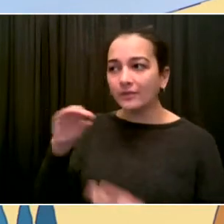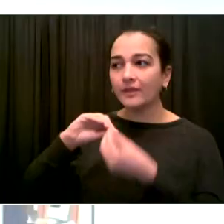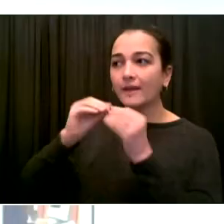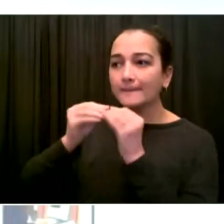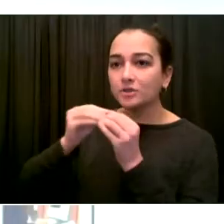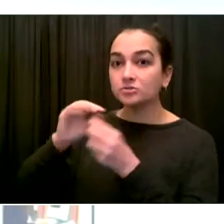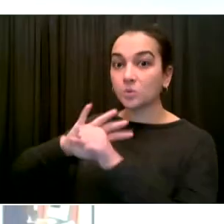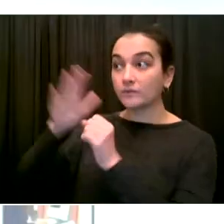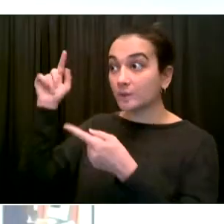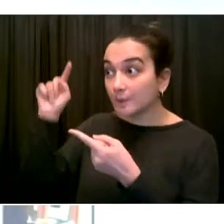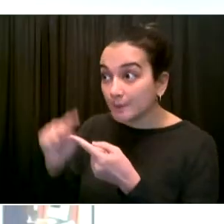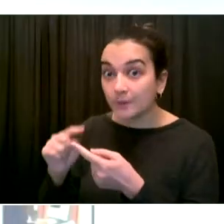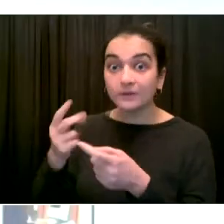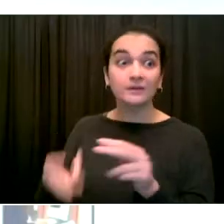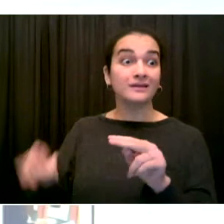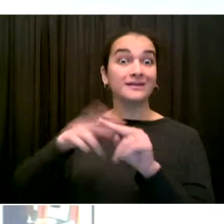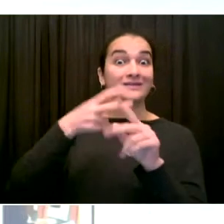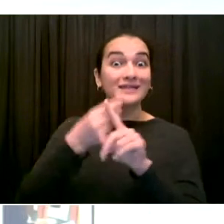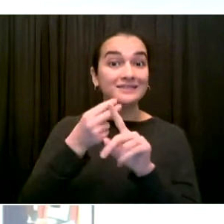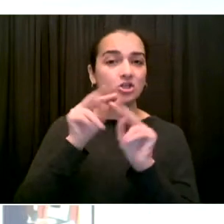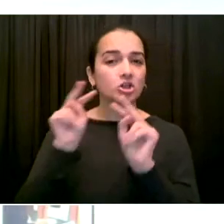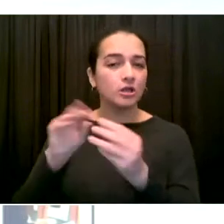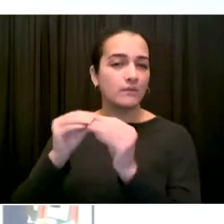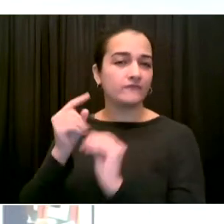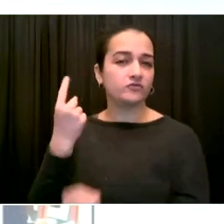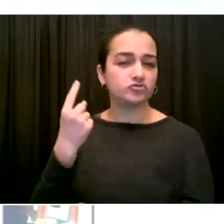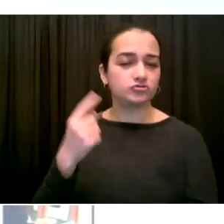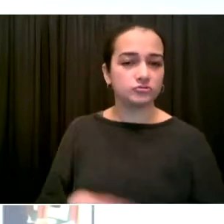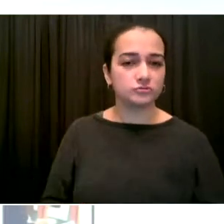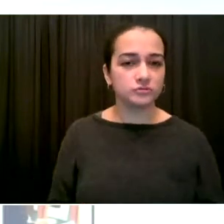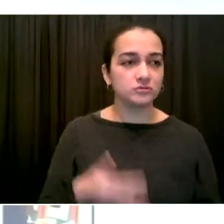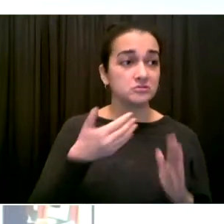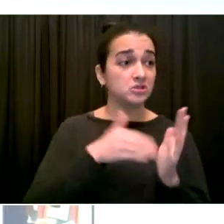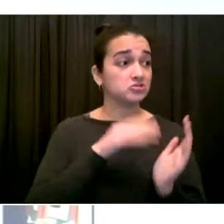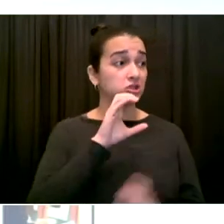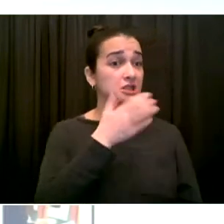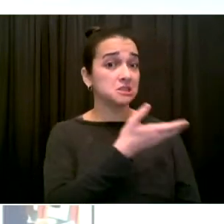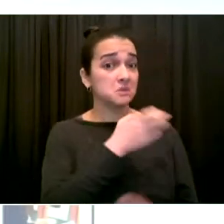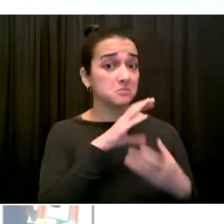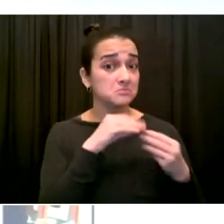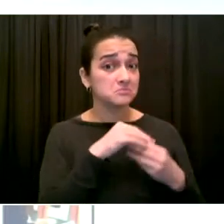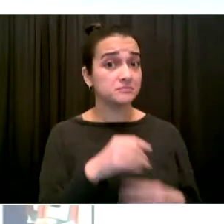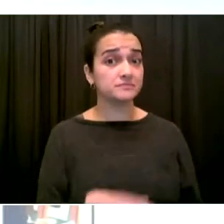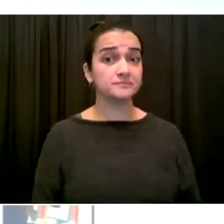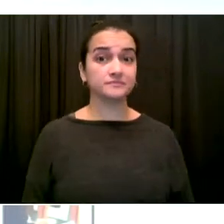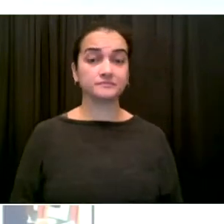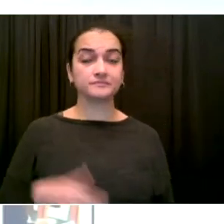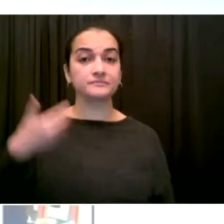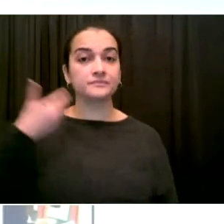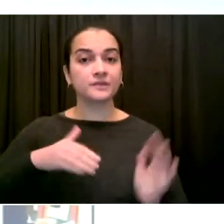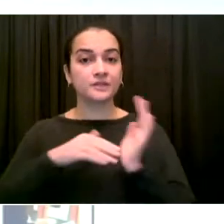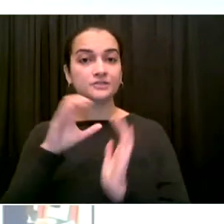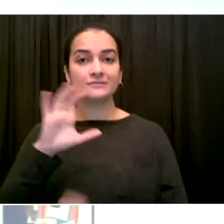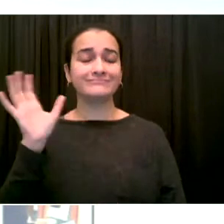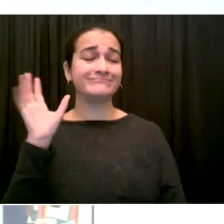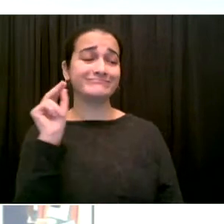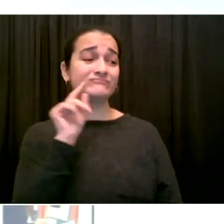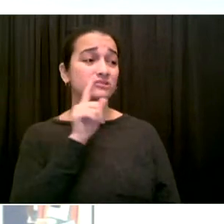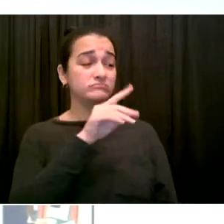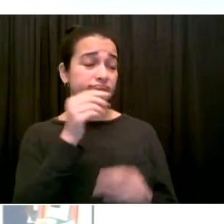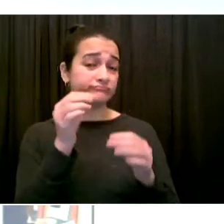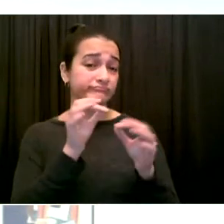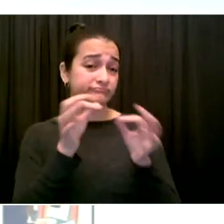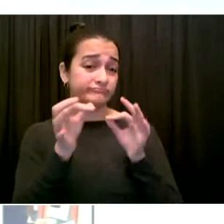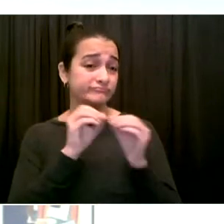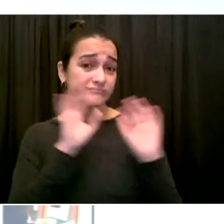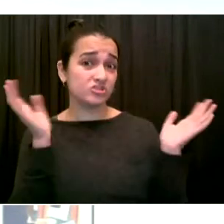Sir, you said it all. I would just add by saying that we have to be more relentless than the virus. We've been